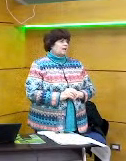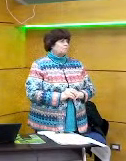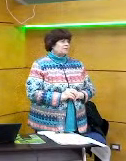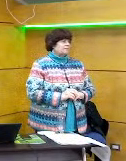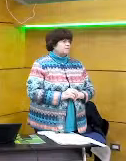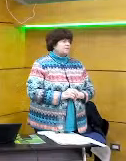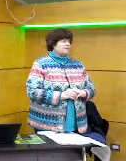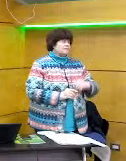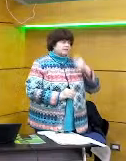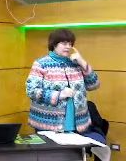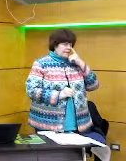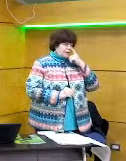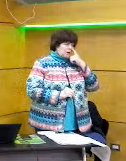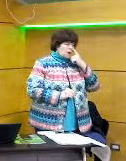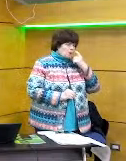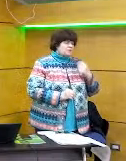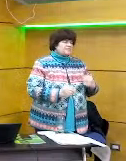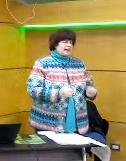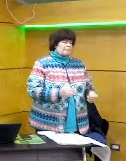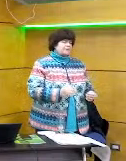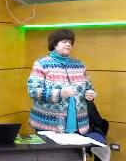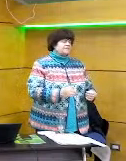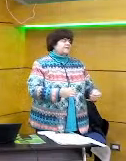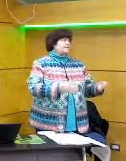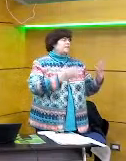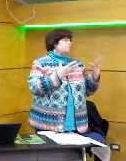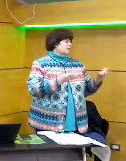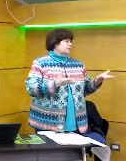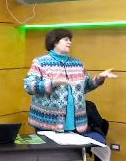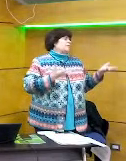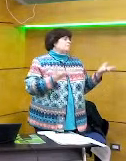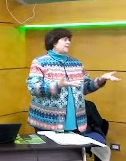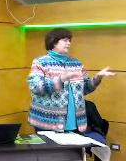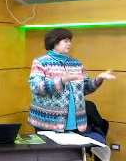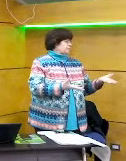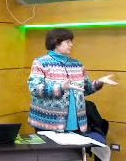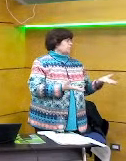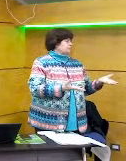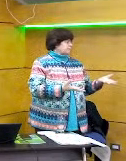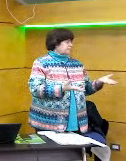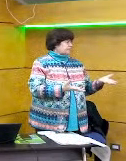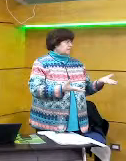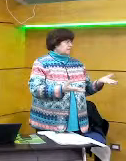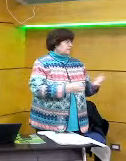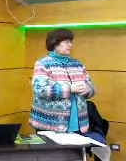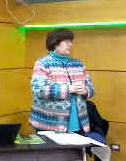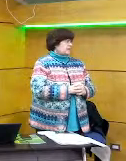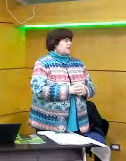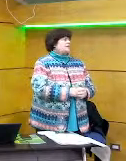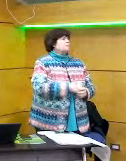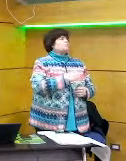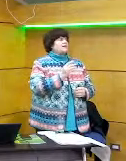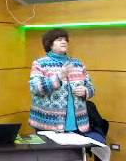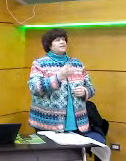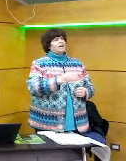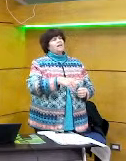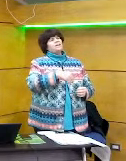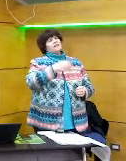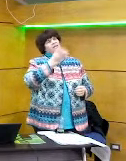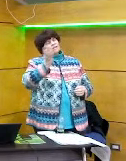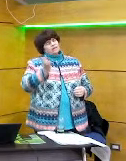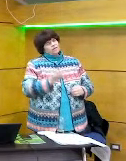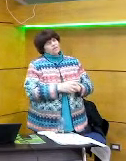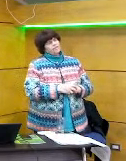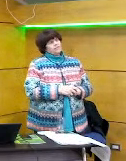particularly complex because it always happens in March at the beginning of the school year here. It's based